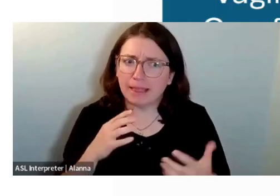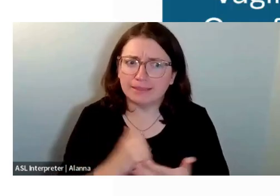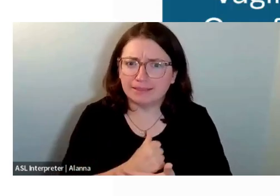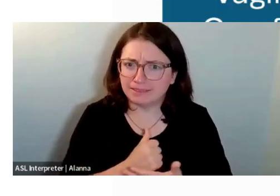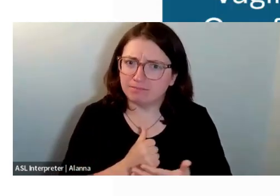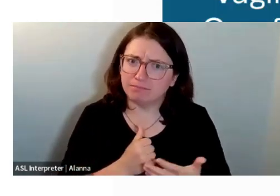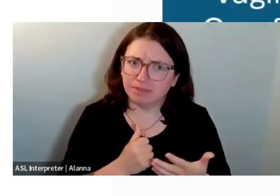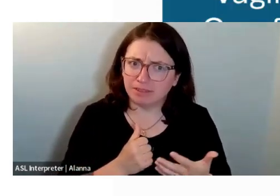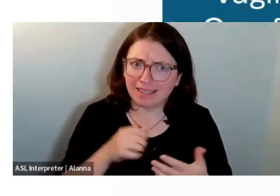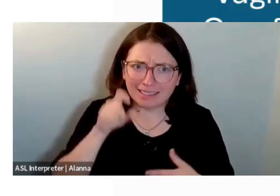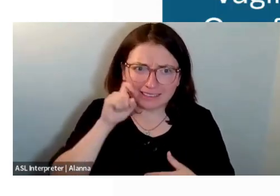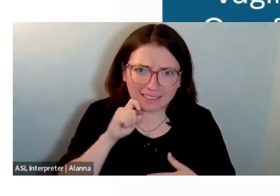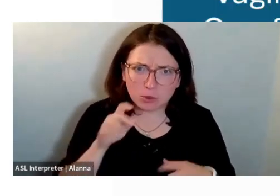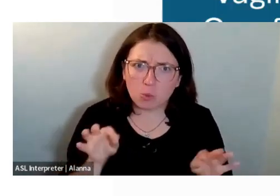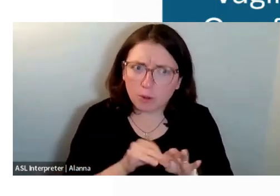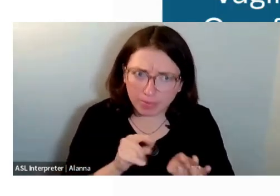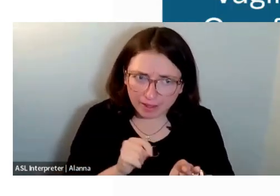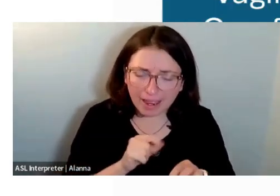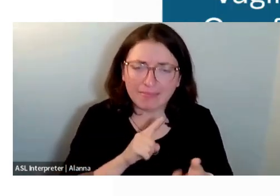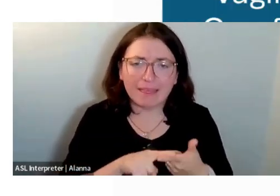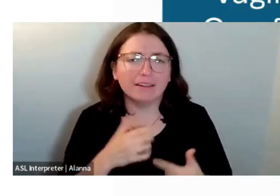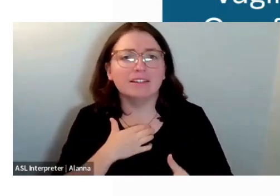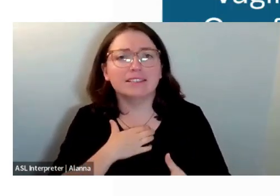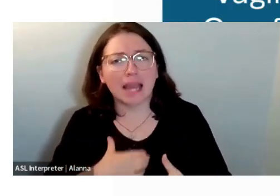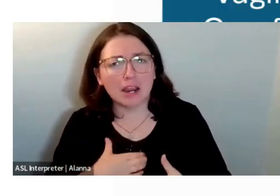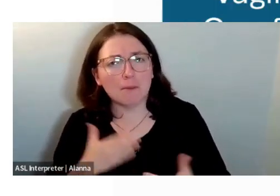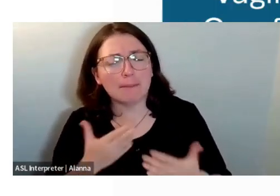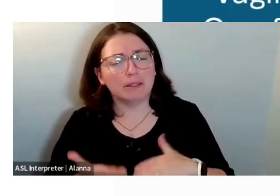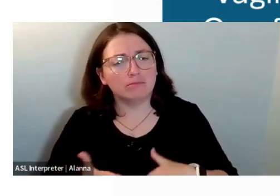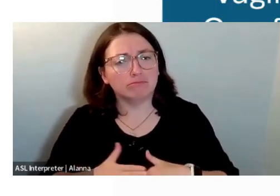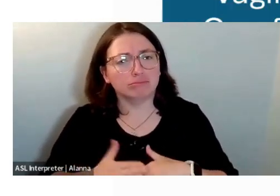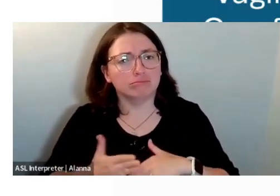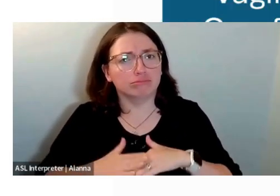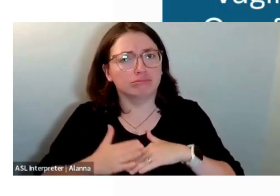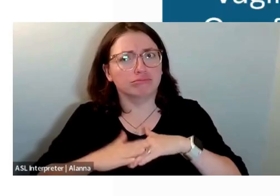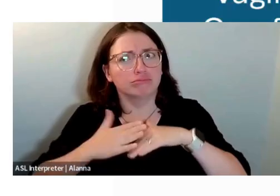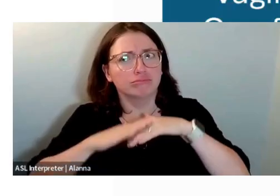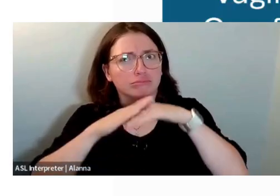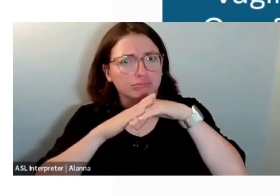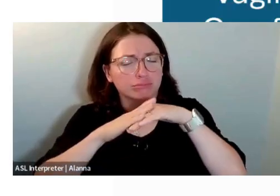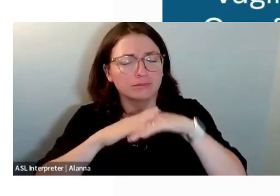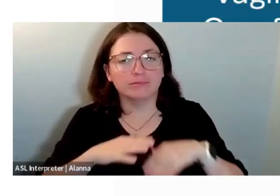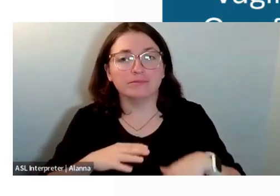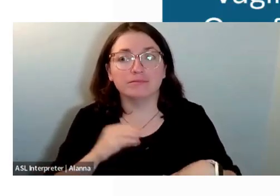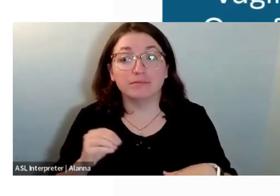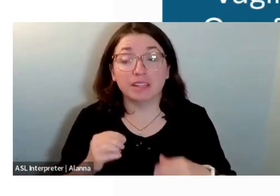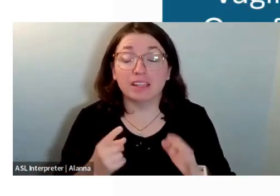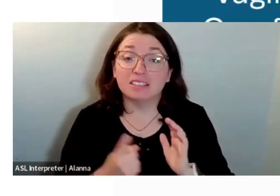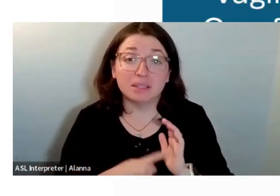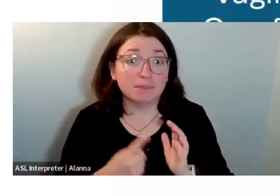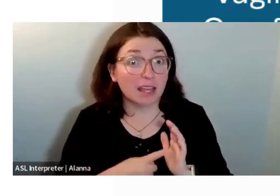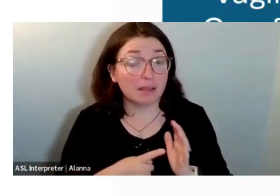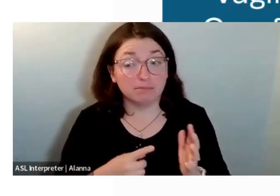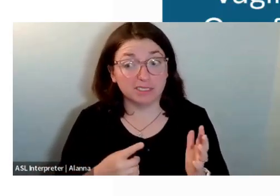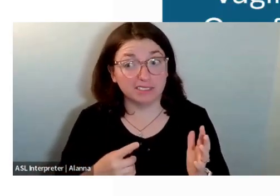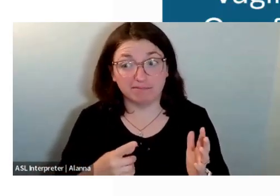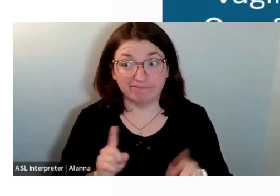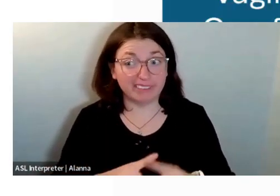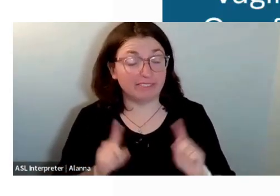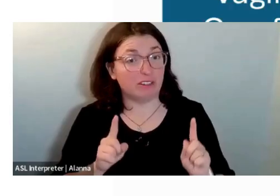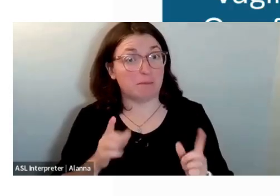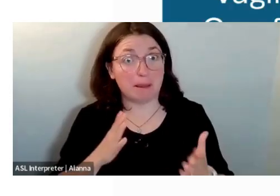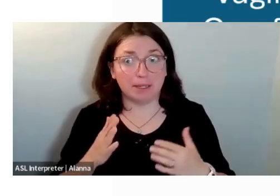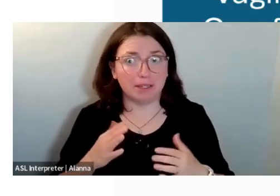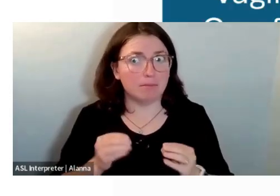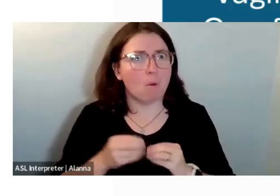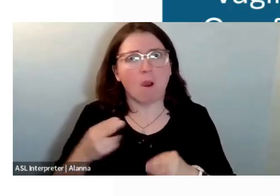come along. This, of course, isn't a one-way street. There can also be higher desire, sometimes in the face of